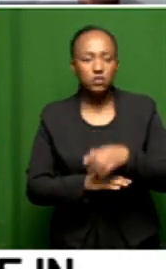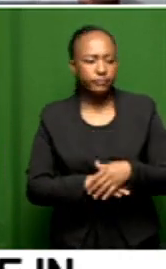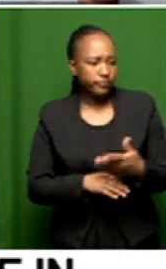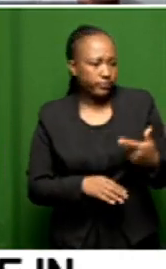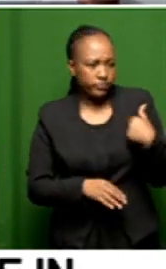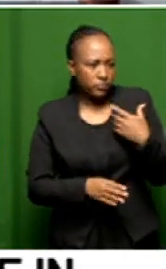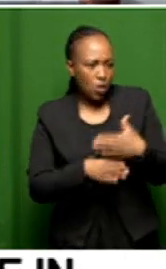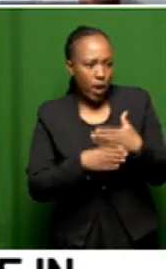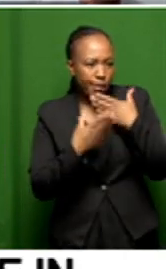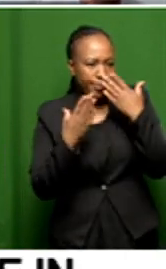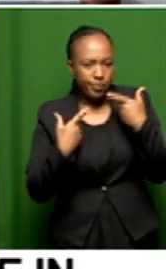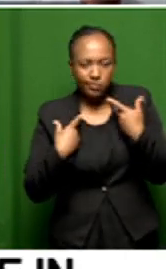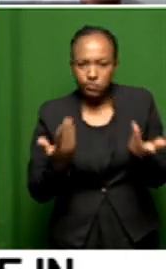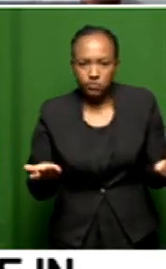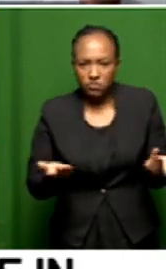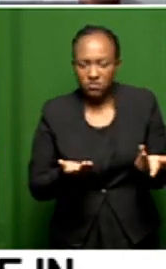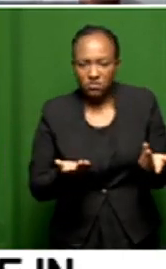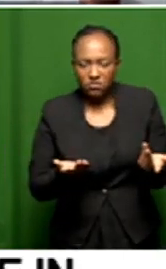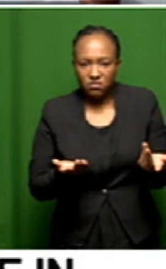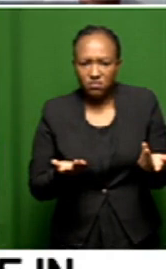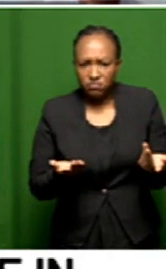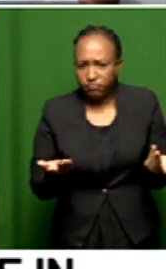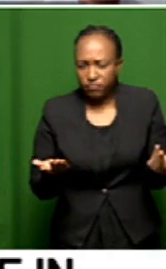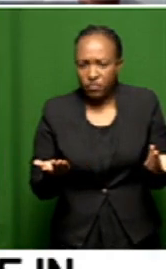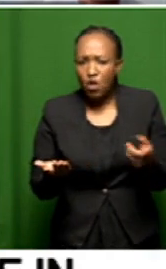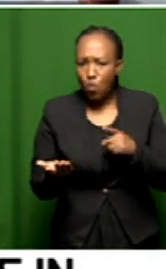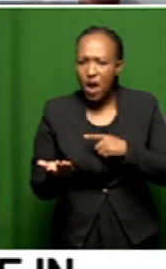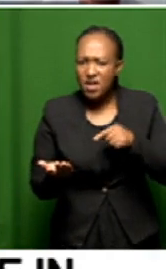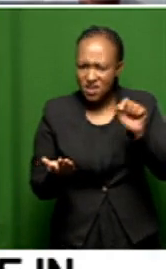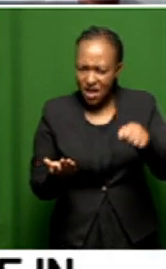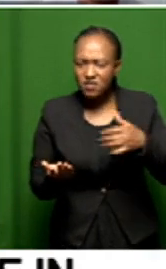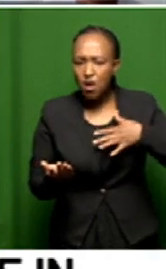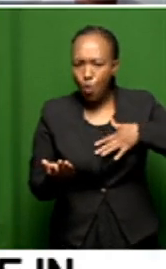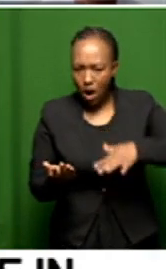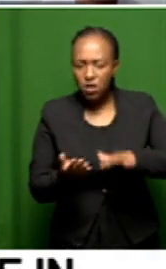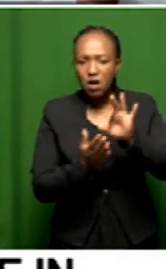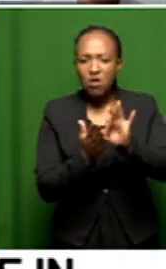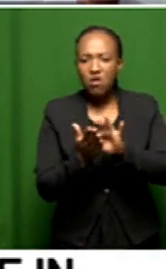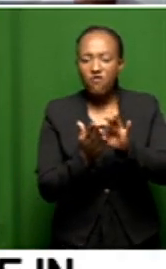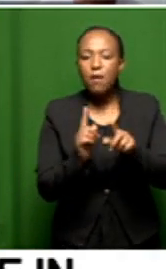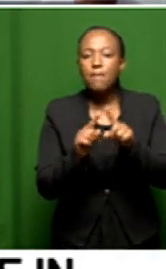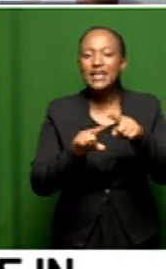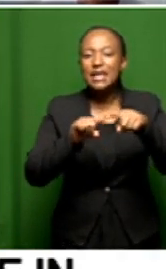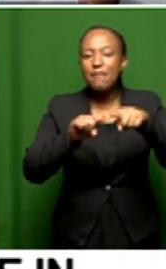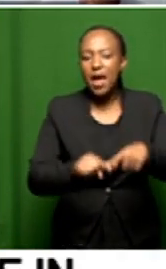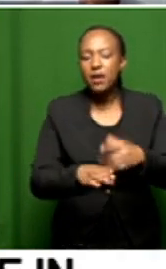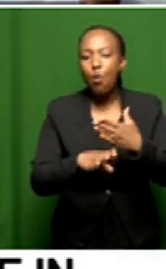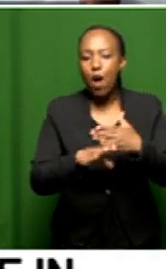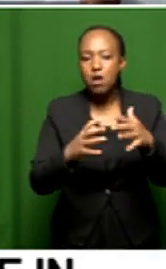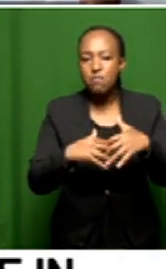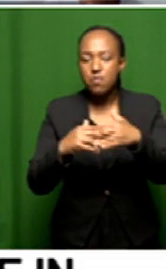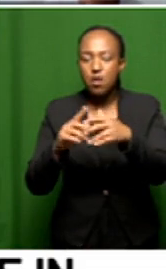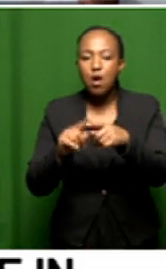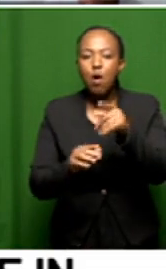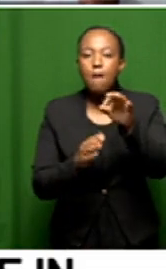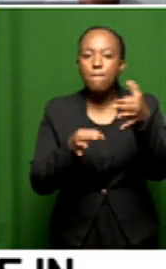working. So they really, you know, determine voting because of job creation. And I mean, we know politicians, when they go on the